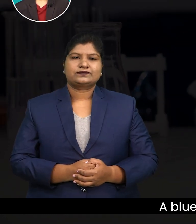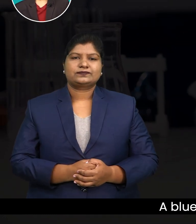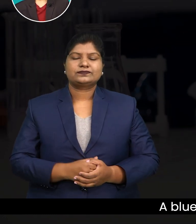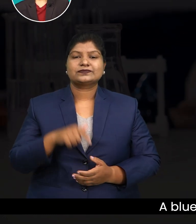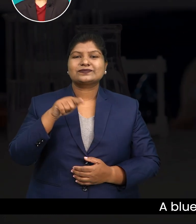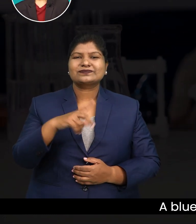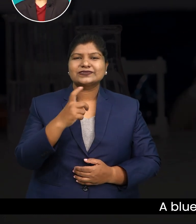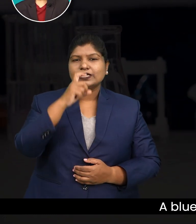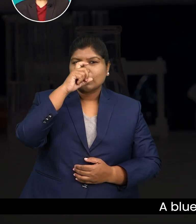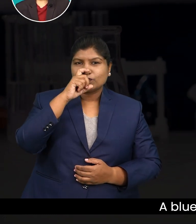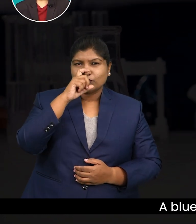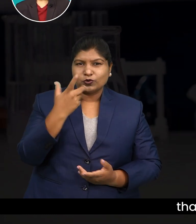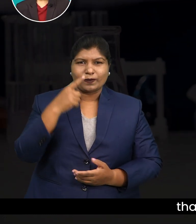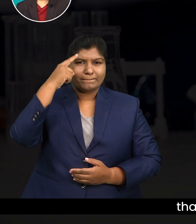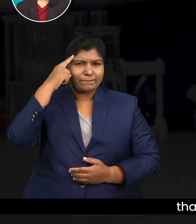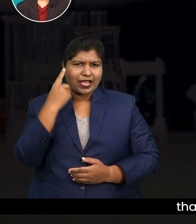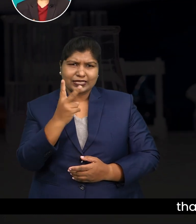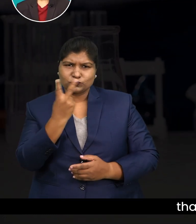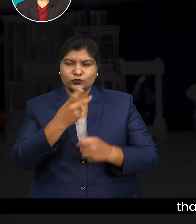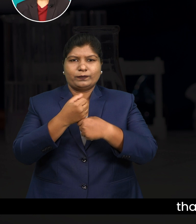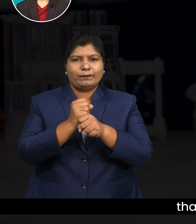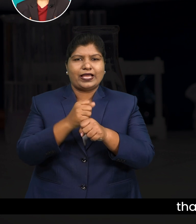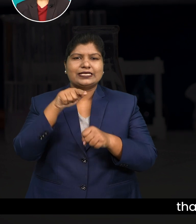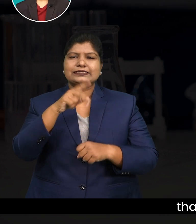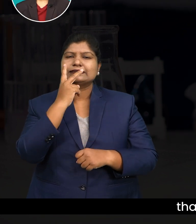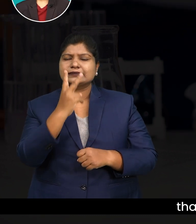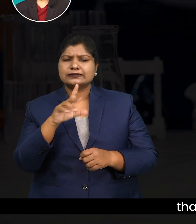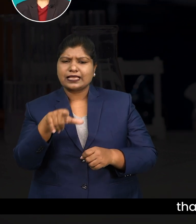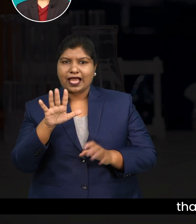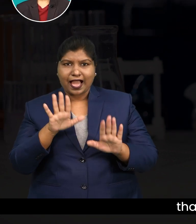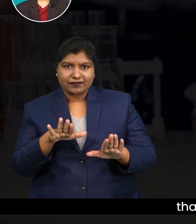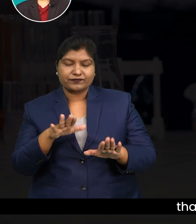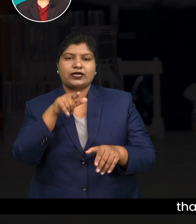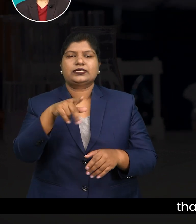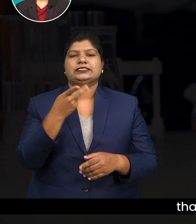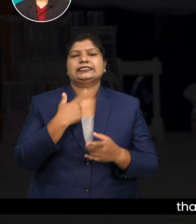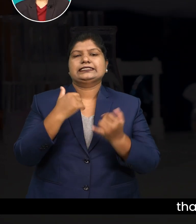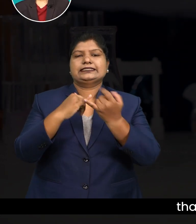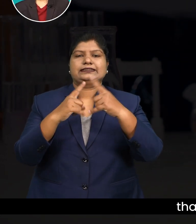A blue-black color indicates that it contains starch.